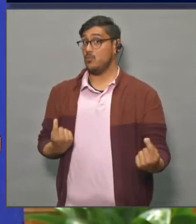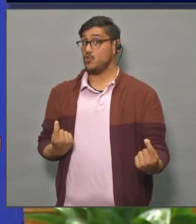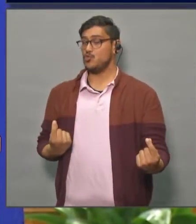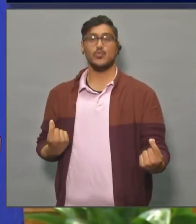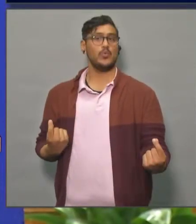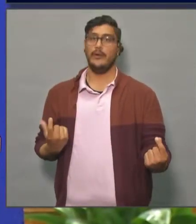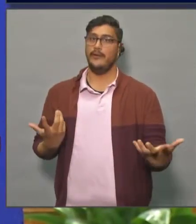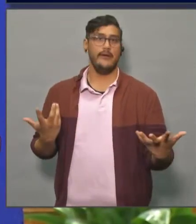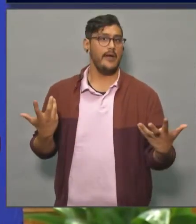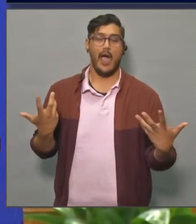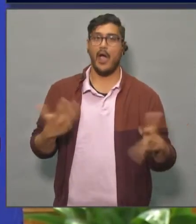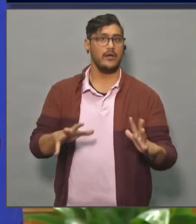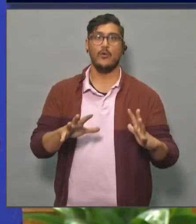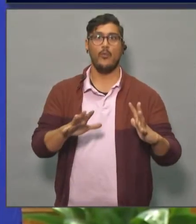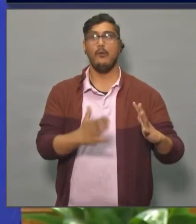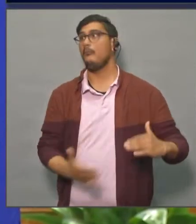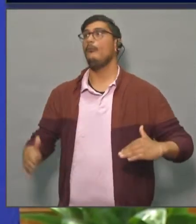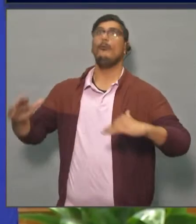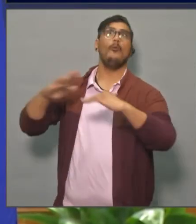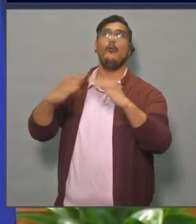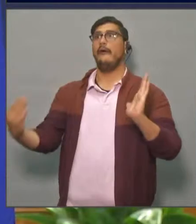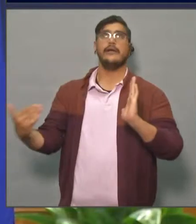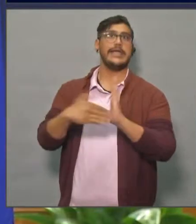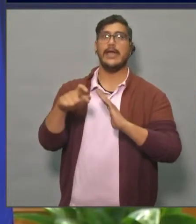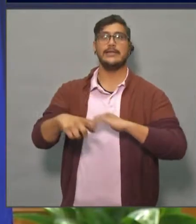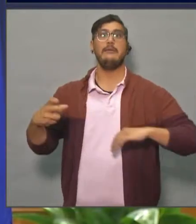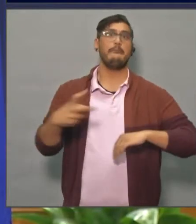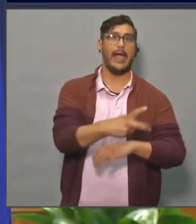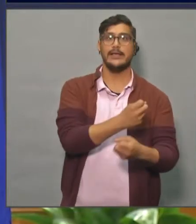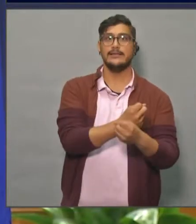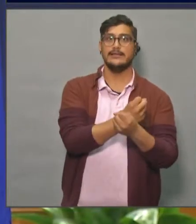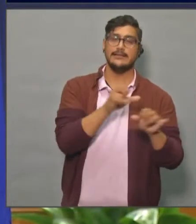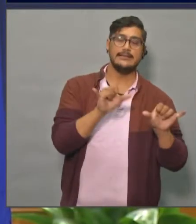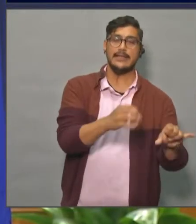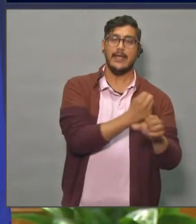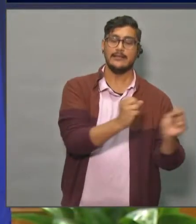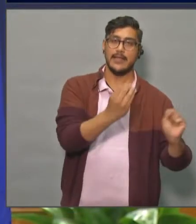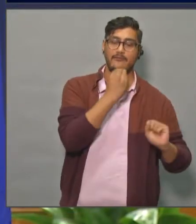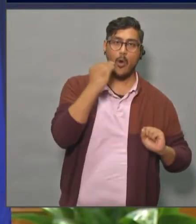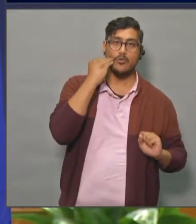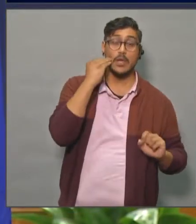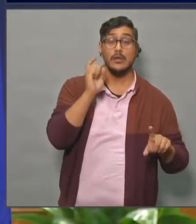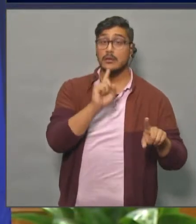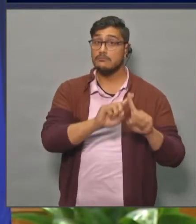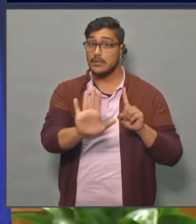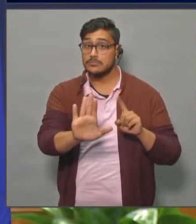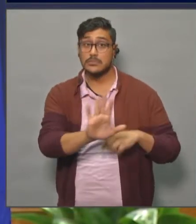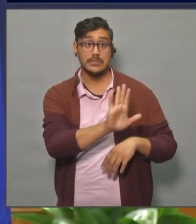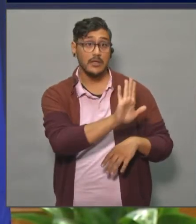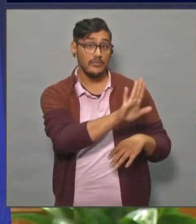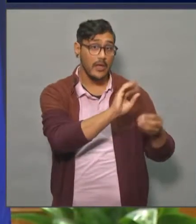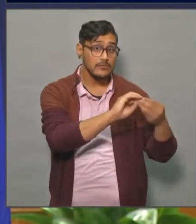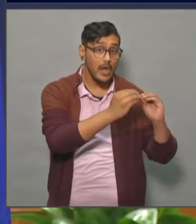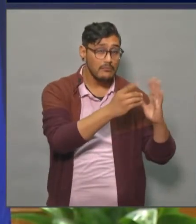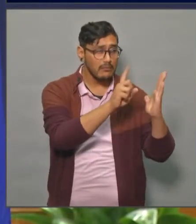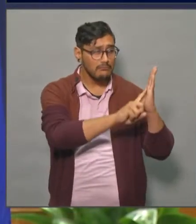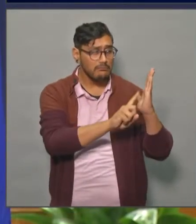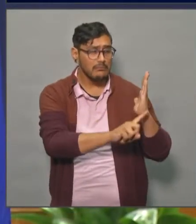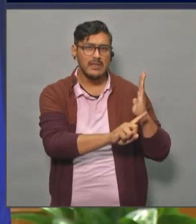back to square one with safer at home. But arguably, if you look at their numbers and what they're talking about in terms of